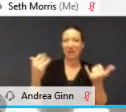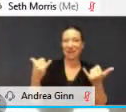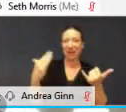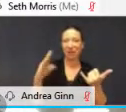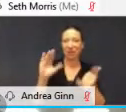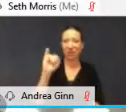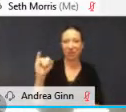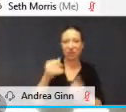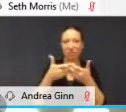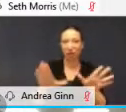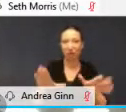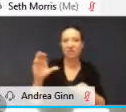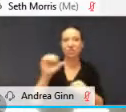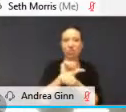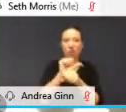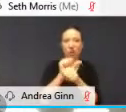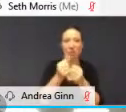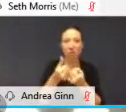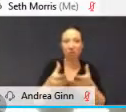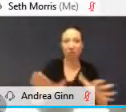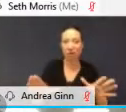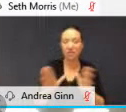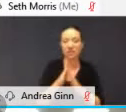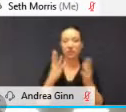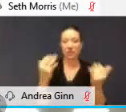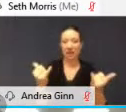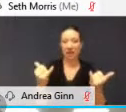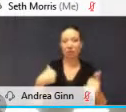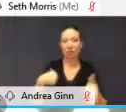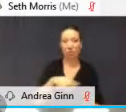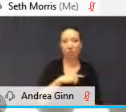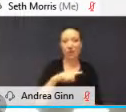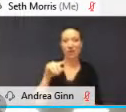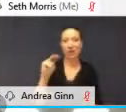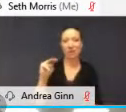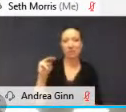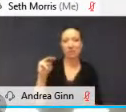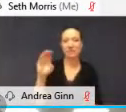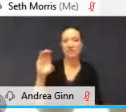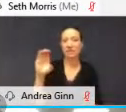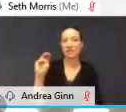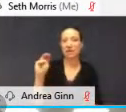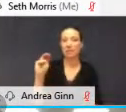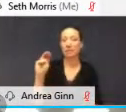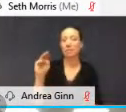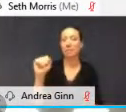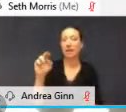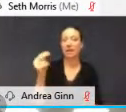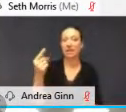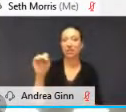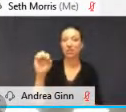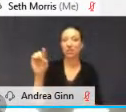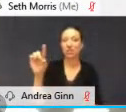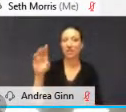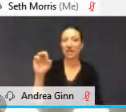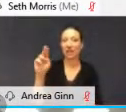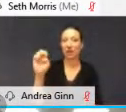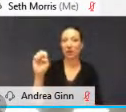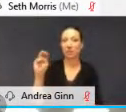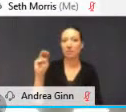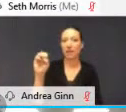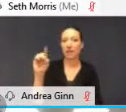and remind folks is that because we are primarily a managed care Medicaid state, that means we pay a per member per month capitation rate for each of those